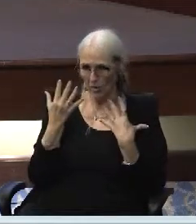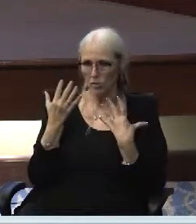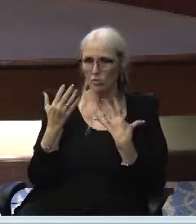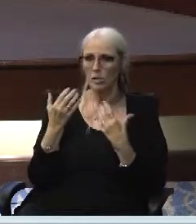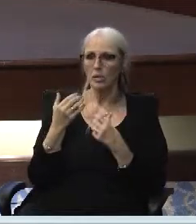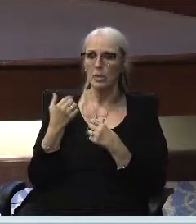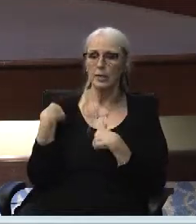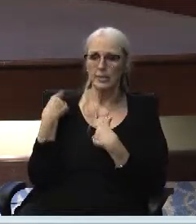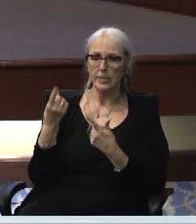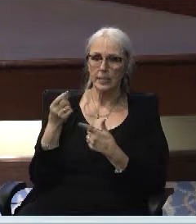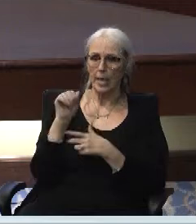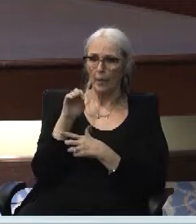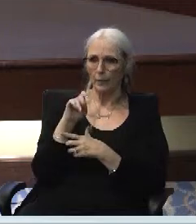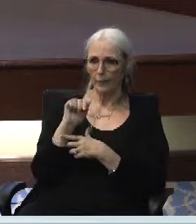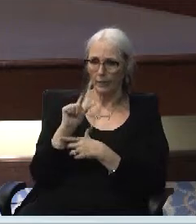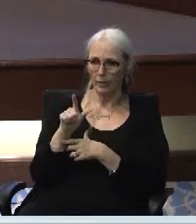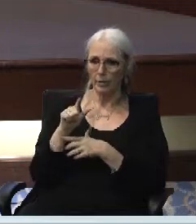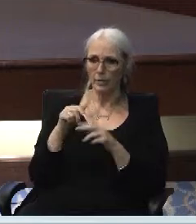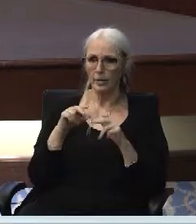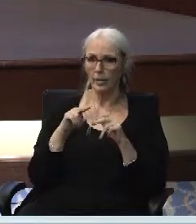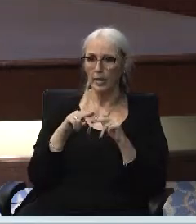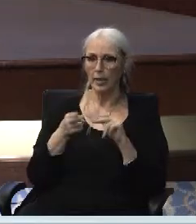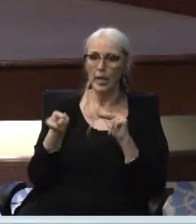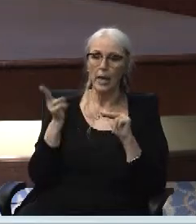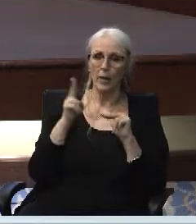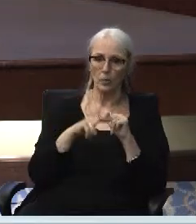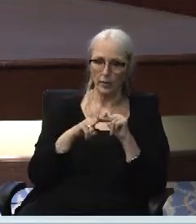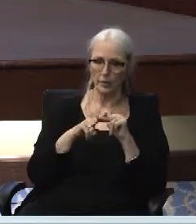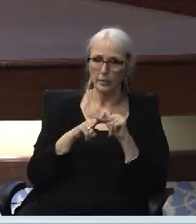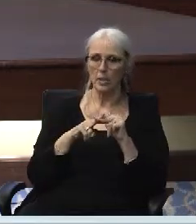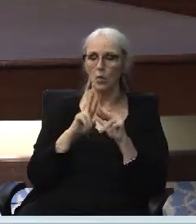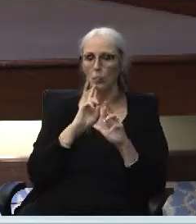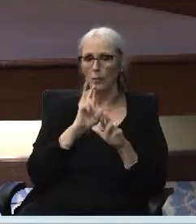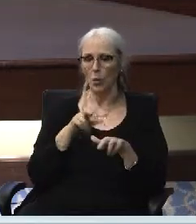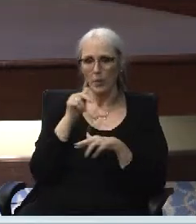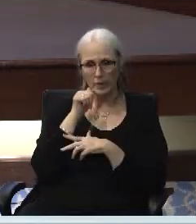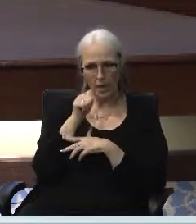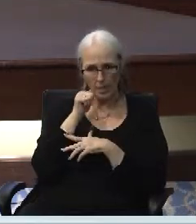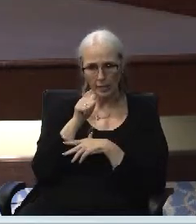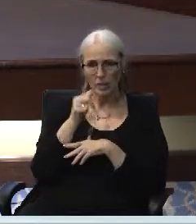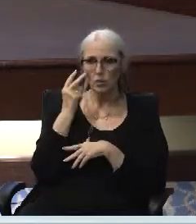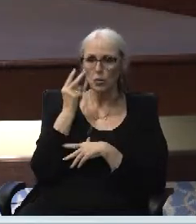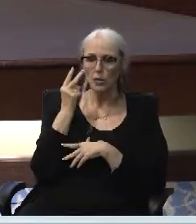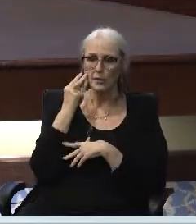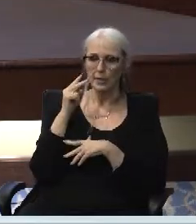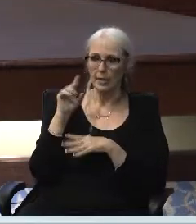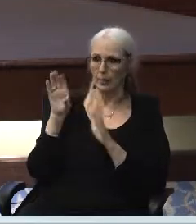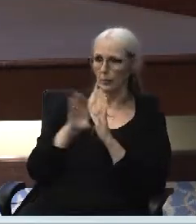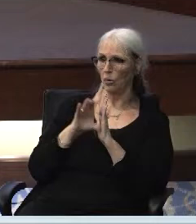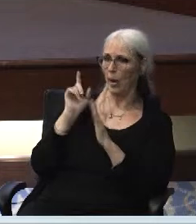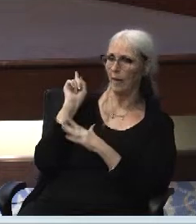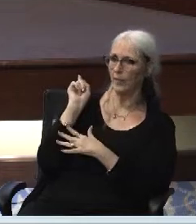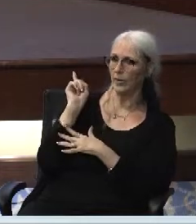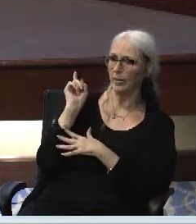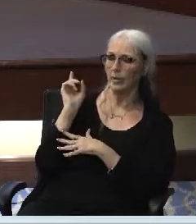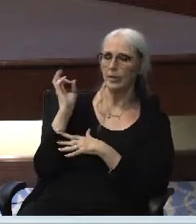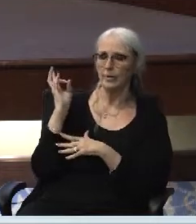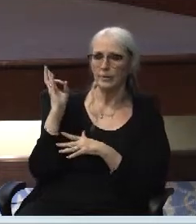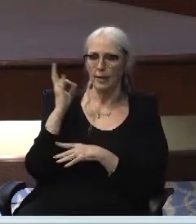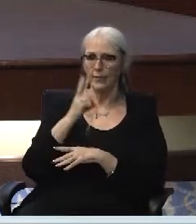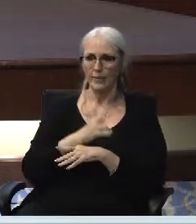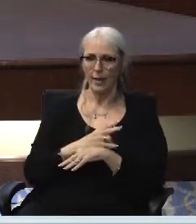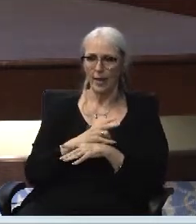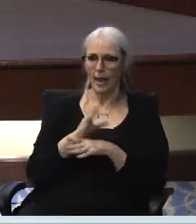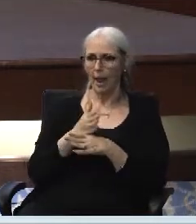a drastic increase in the number of COVID-19 cases reported daily. As you can see on this graph, the 7-day running average of the